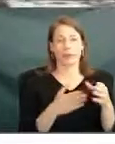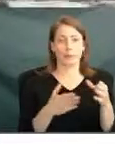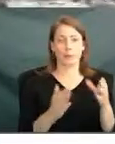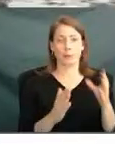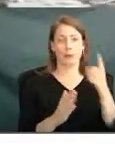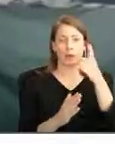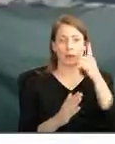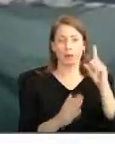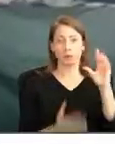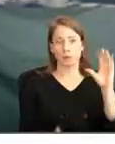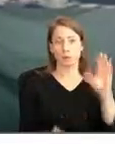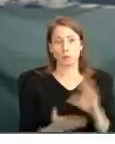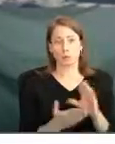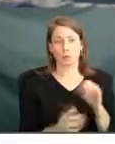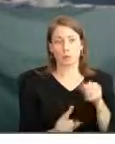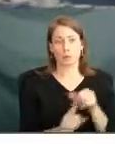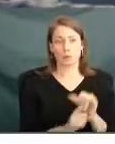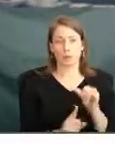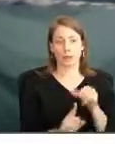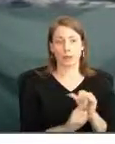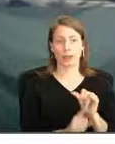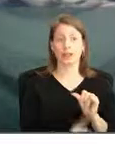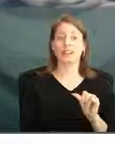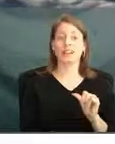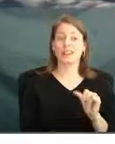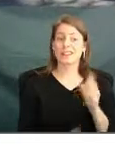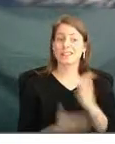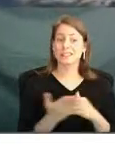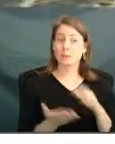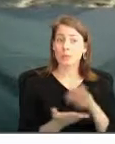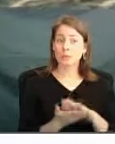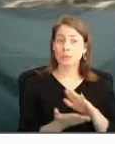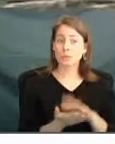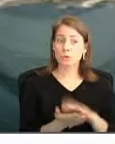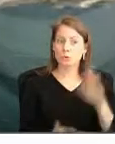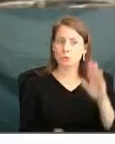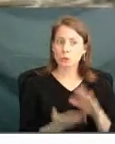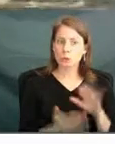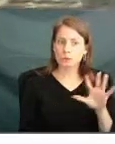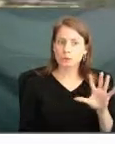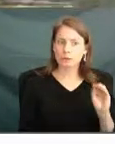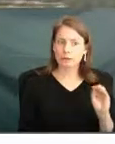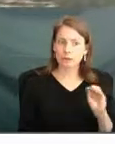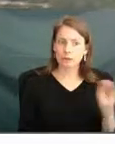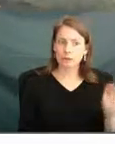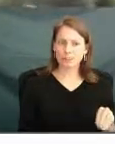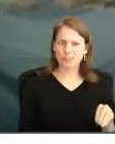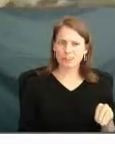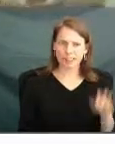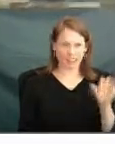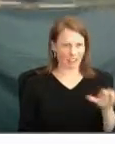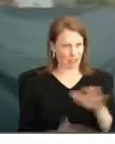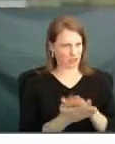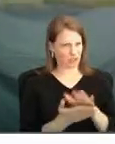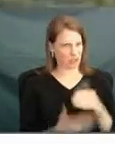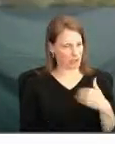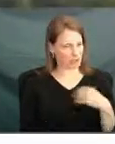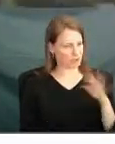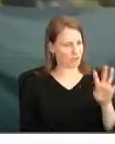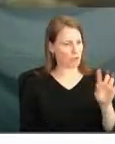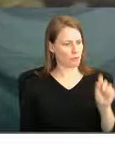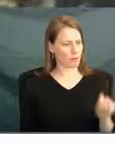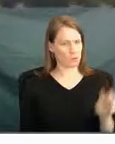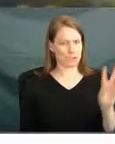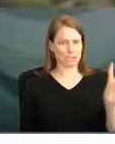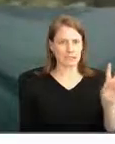50%. Why has this mountainous country of just 4.6 million made anti-bullying such a high priority, and how